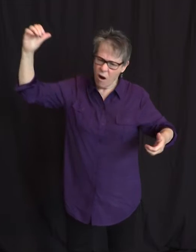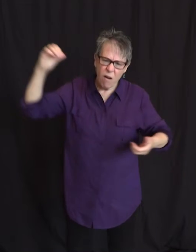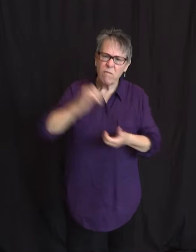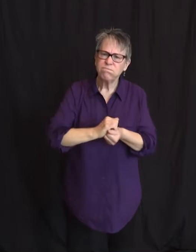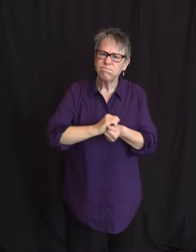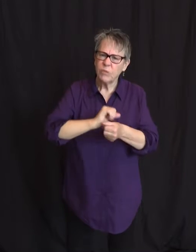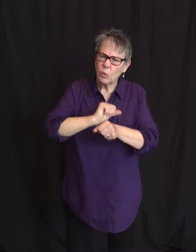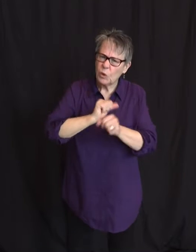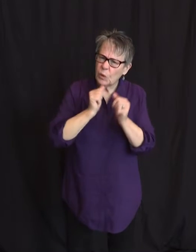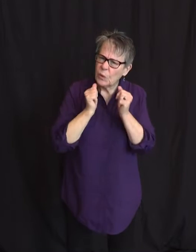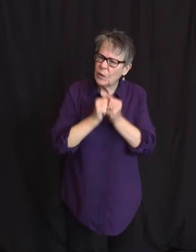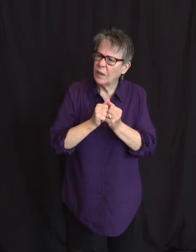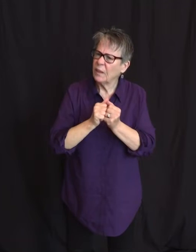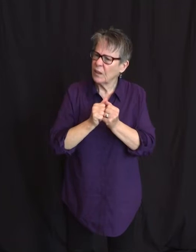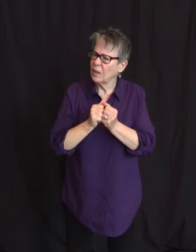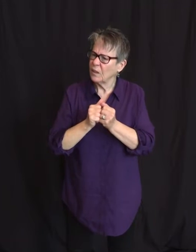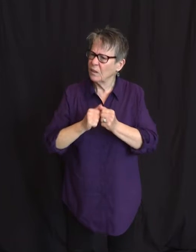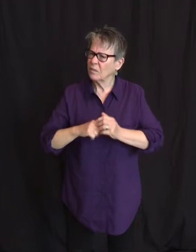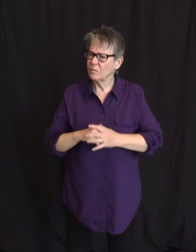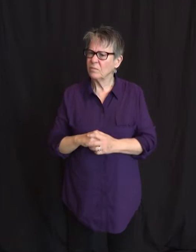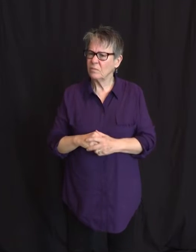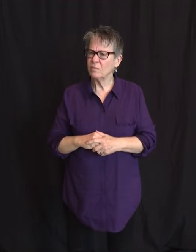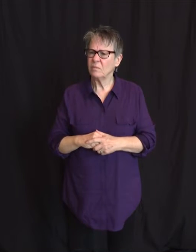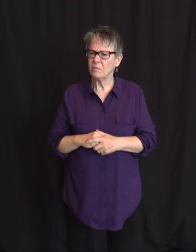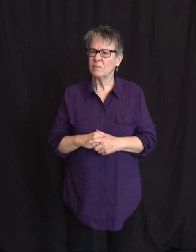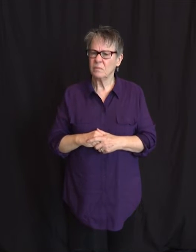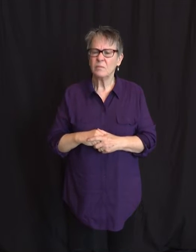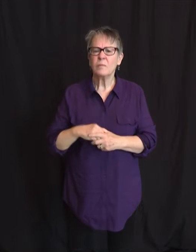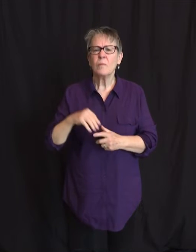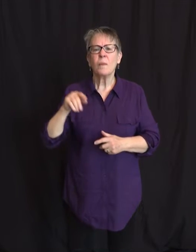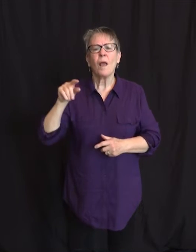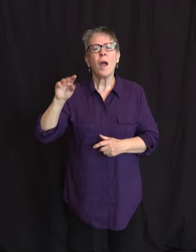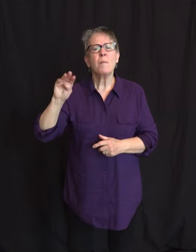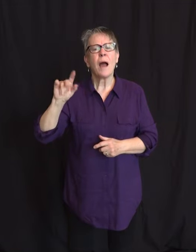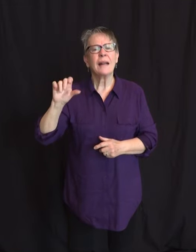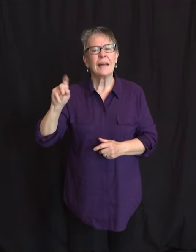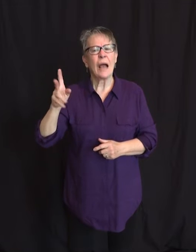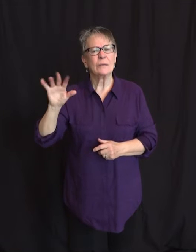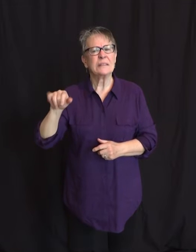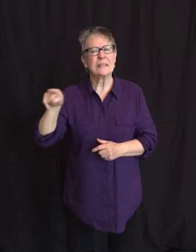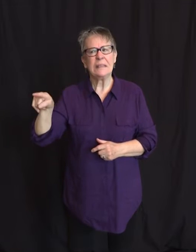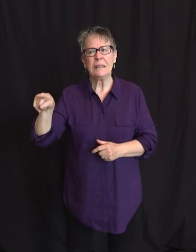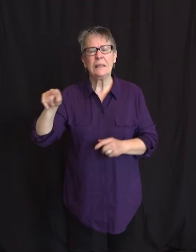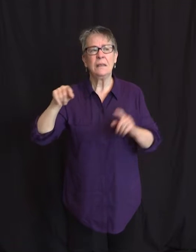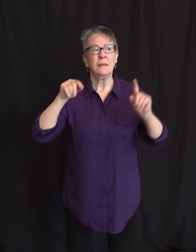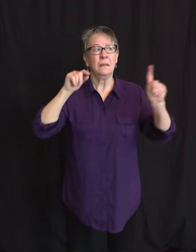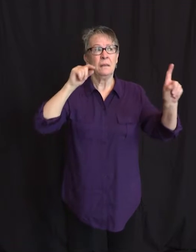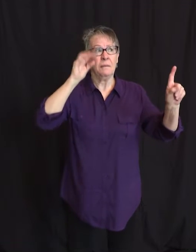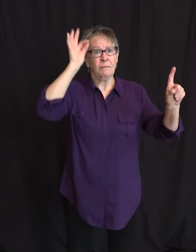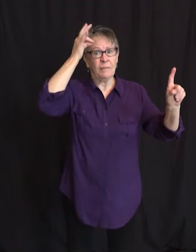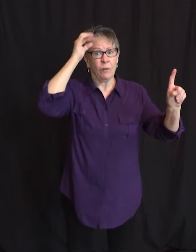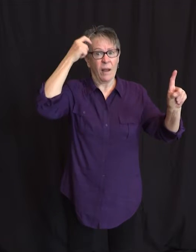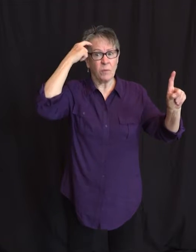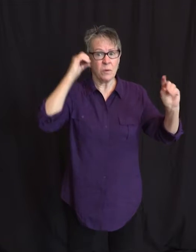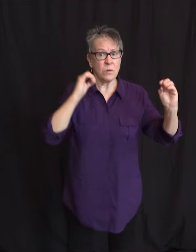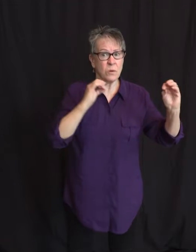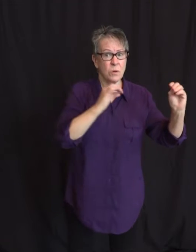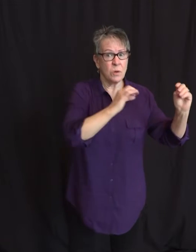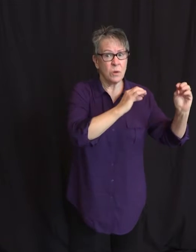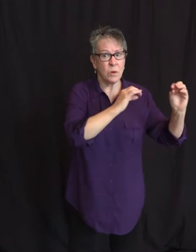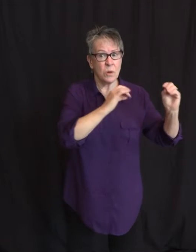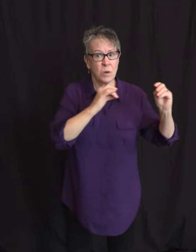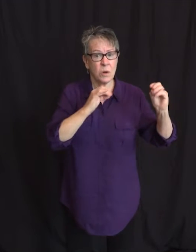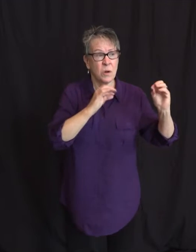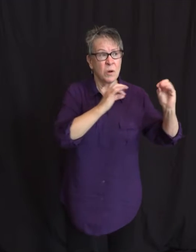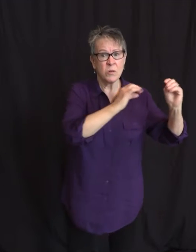that you see on Capitol Hill in Washington. We are not seeing that in the state of New Jersey.